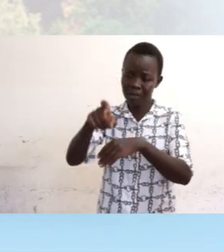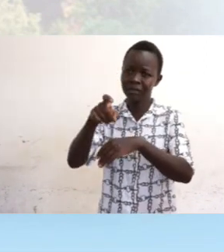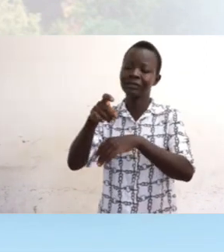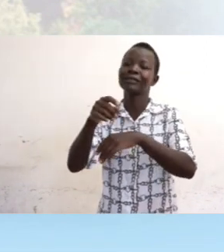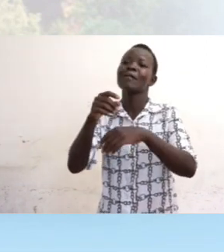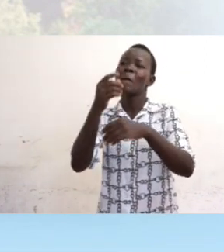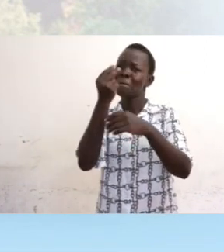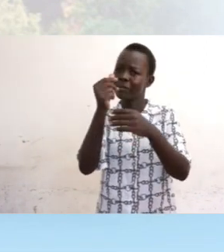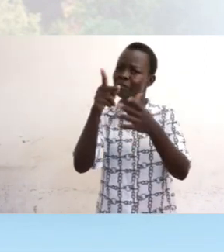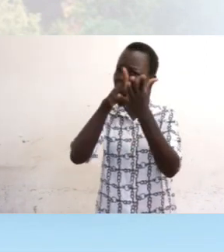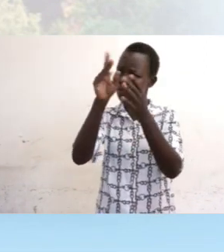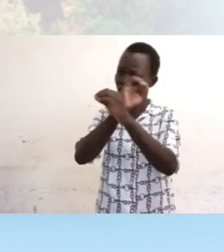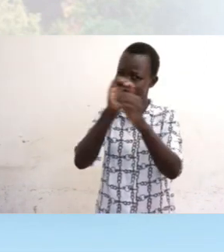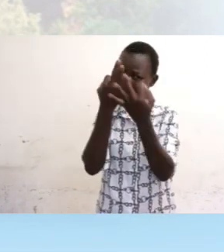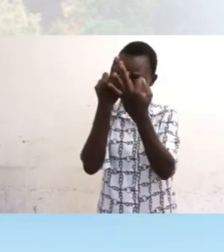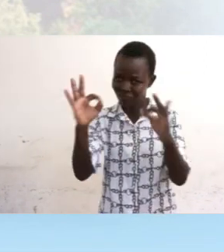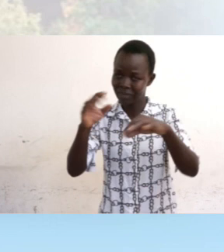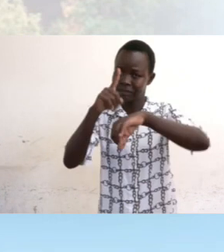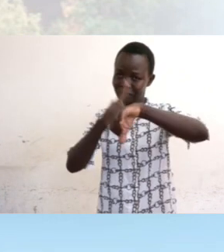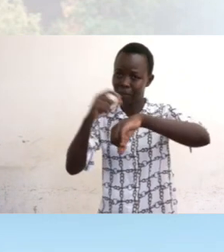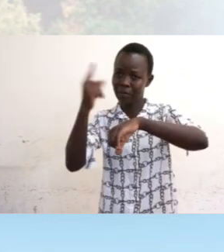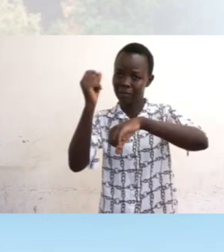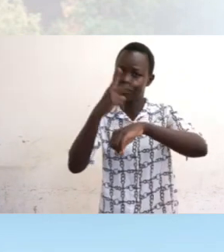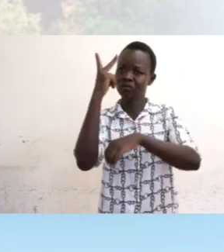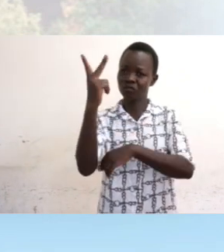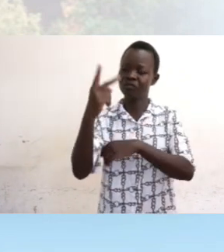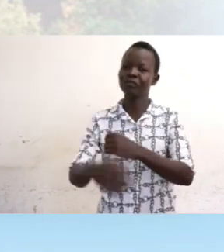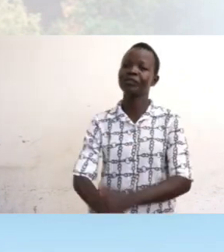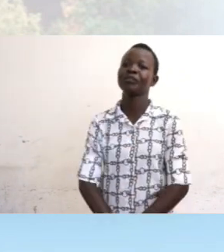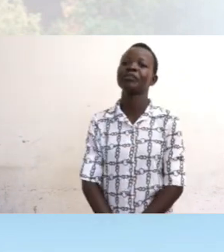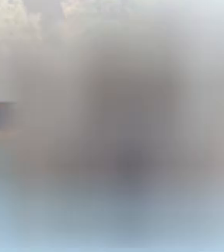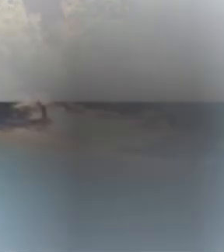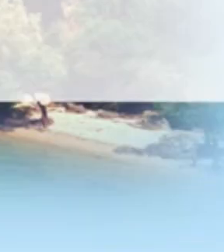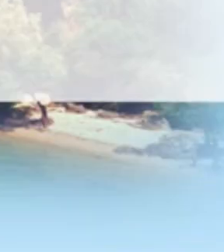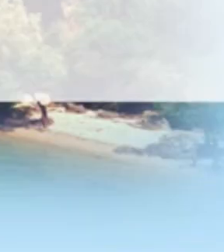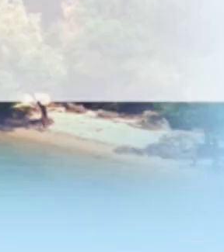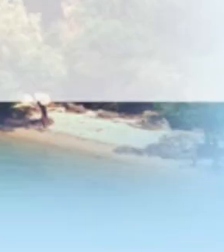charges are free and timeline is 2 weeks upon receipt of request and project proposal.